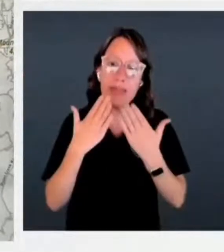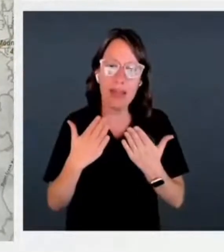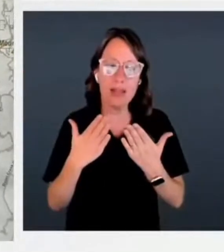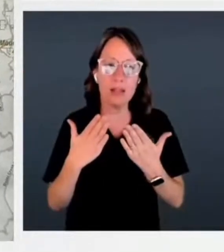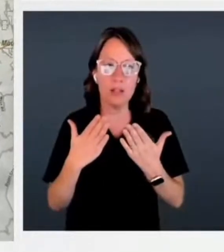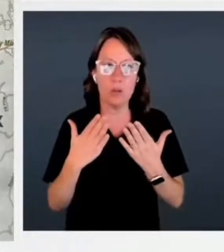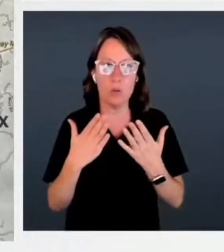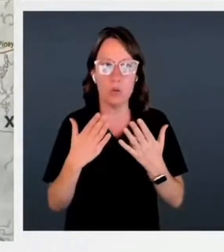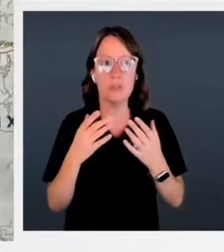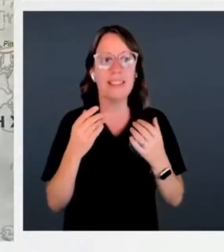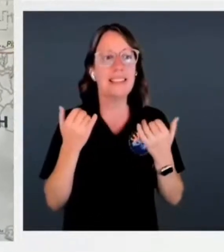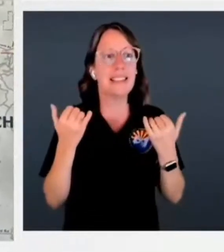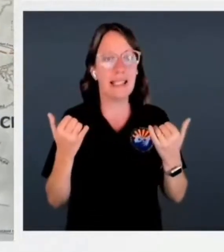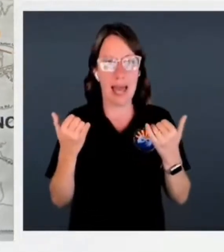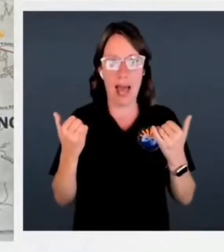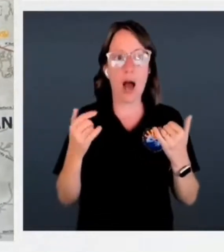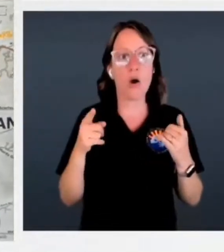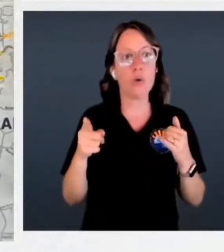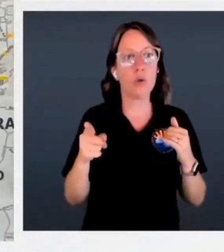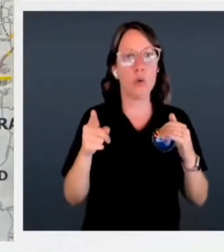to get out of the way of the firefighters.